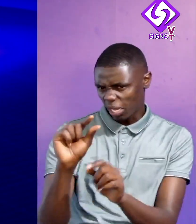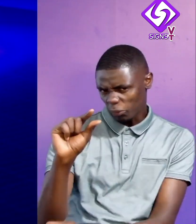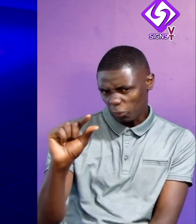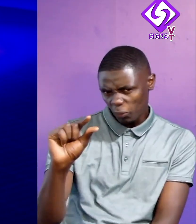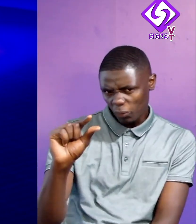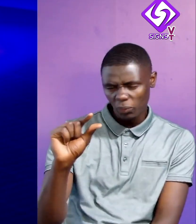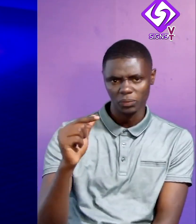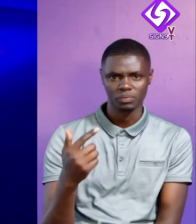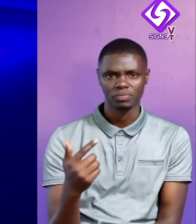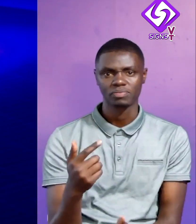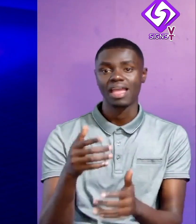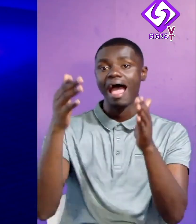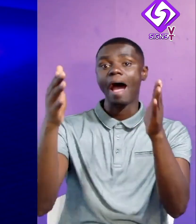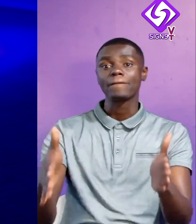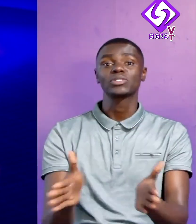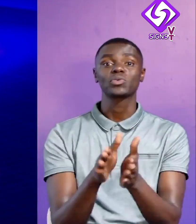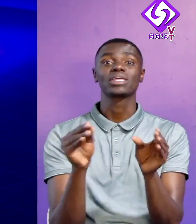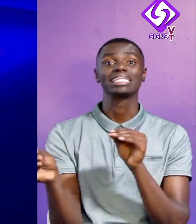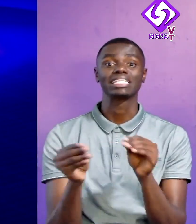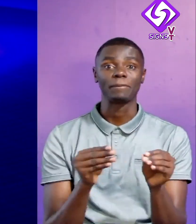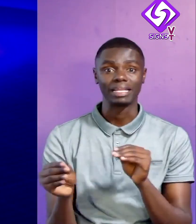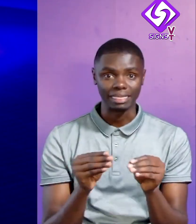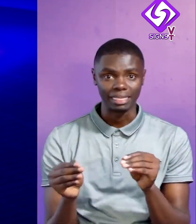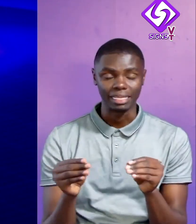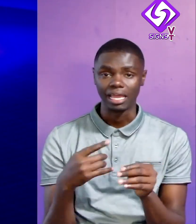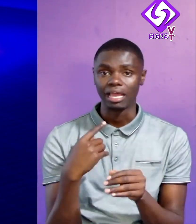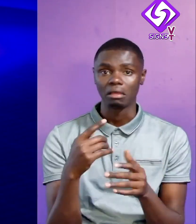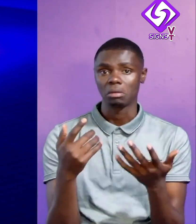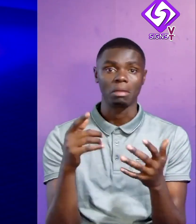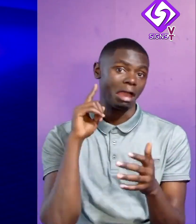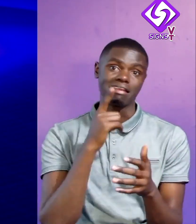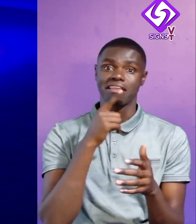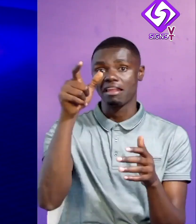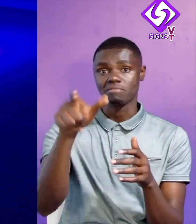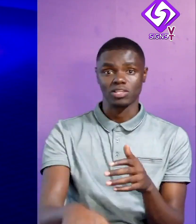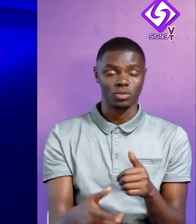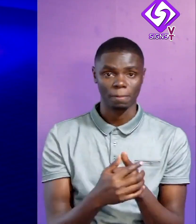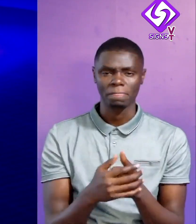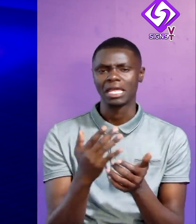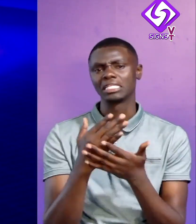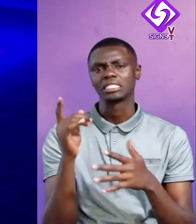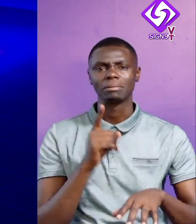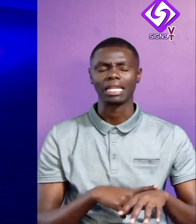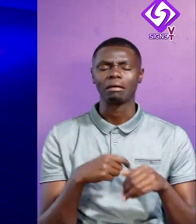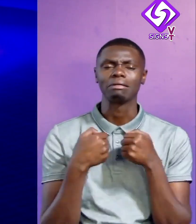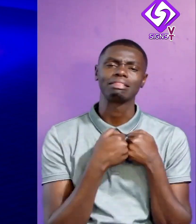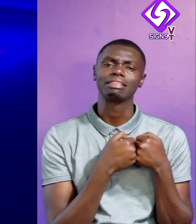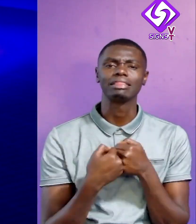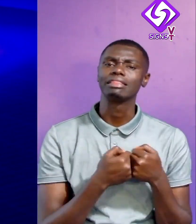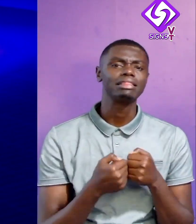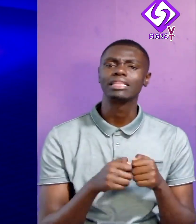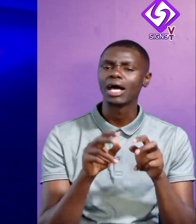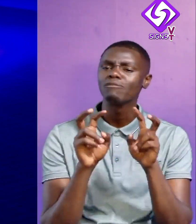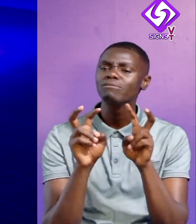that a person with disability who is deaf, sometimes they struggle